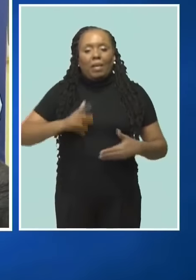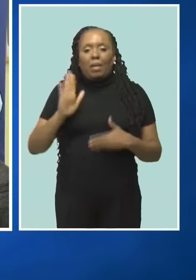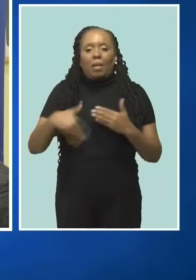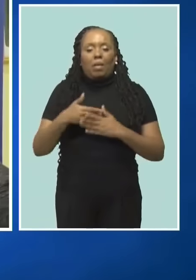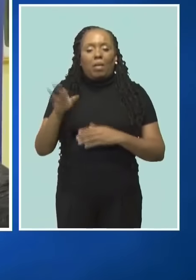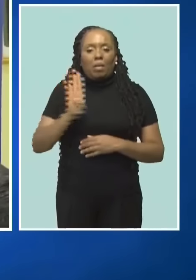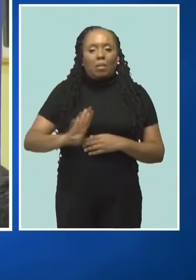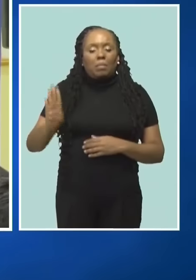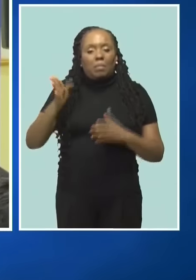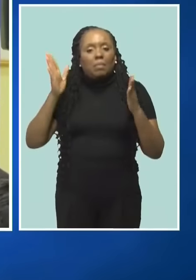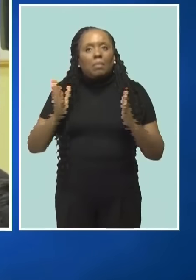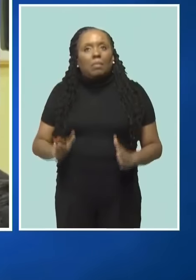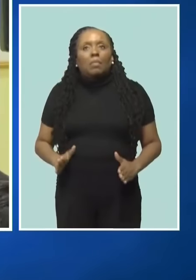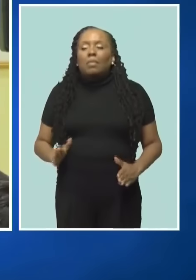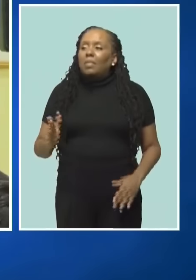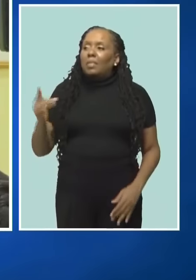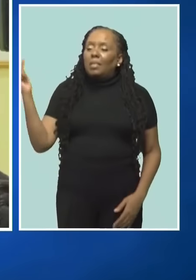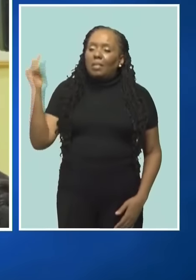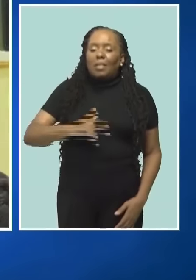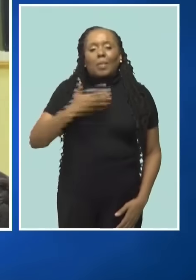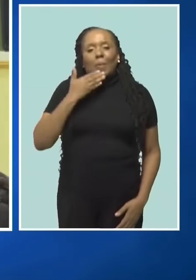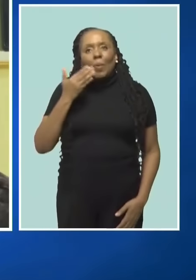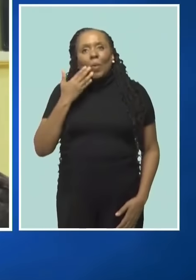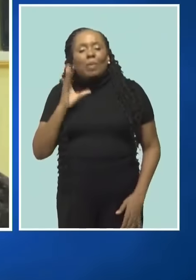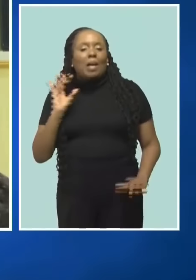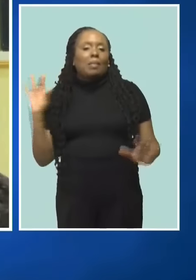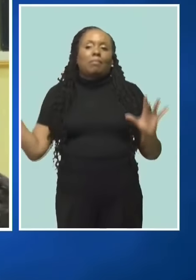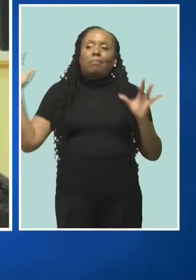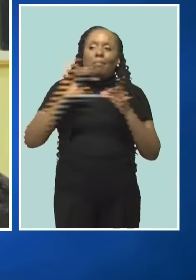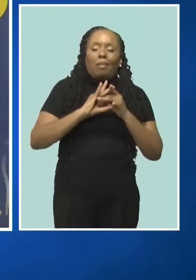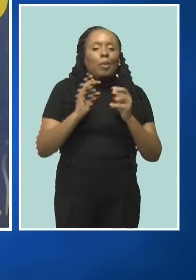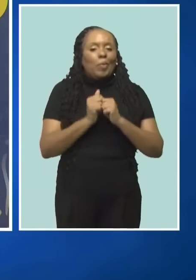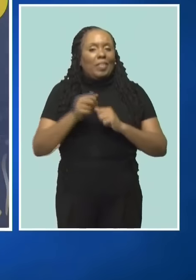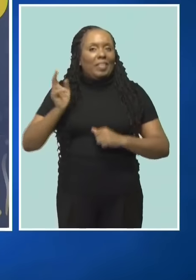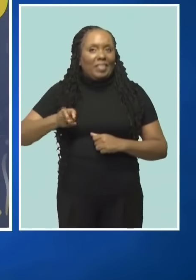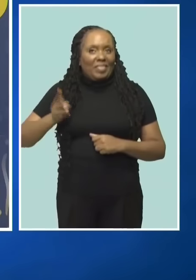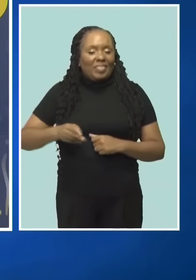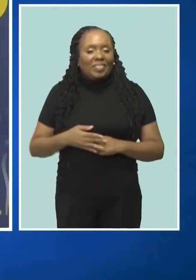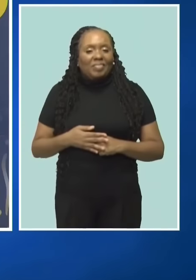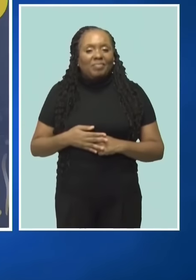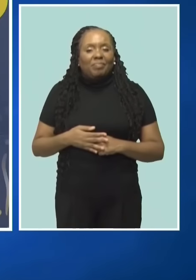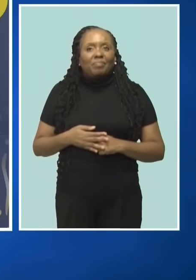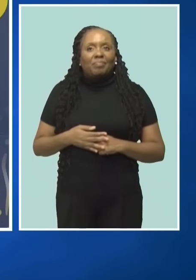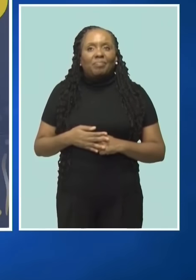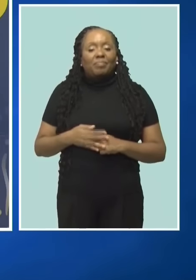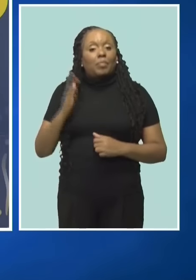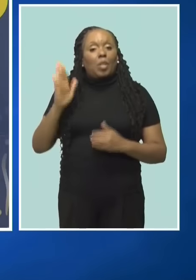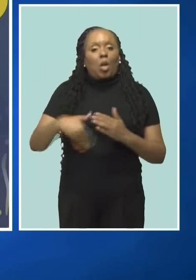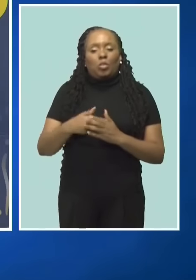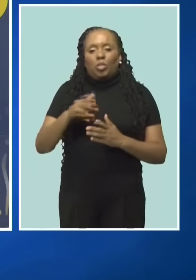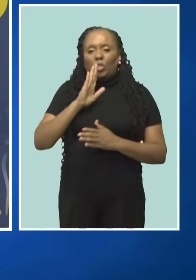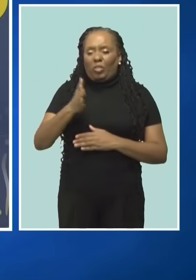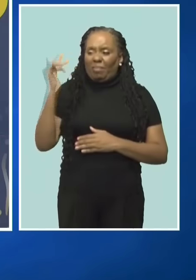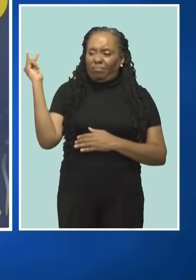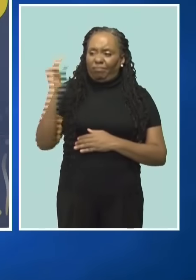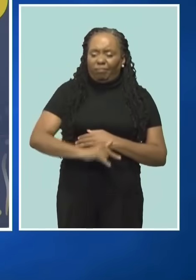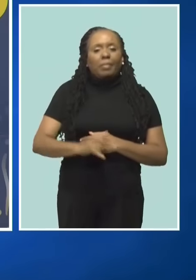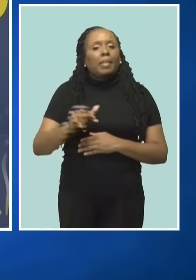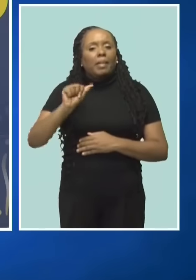the diaspora to return home and reconnect with their heritage. With these direct flights, American Airlines is making